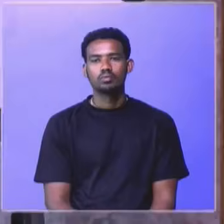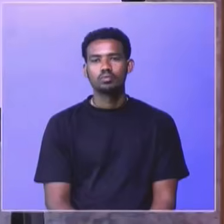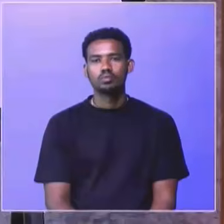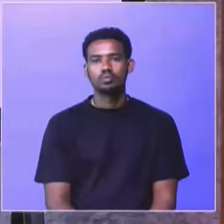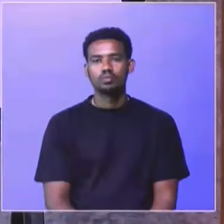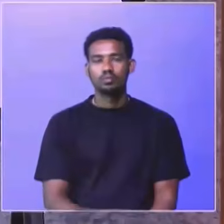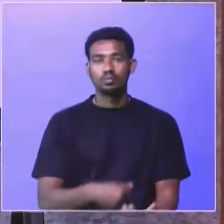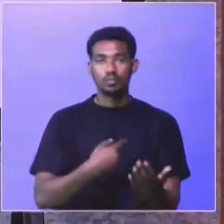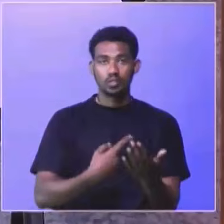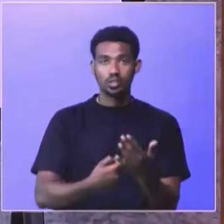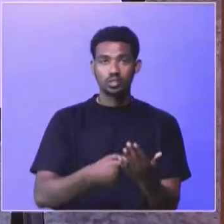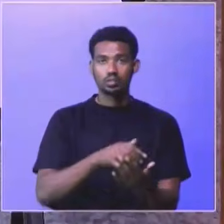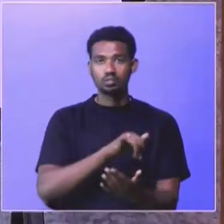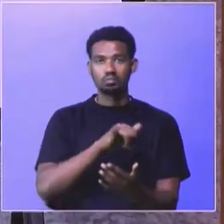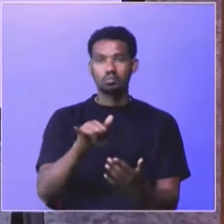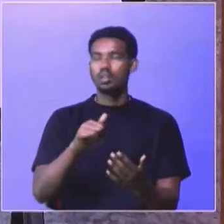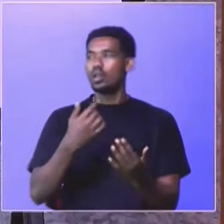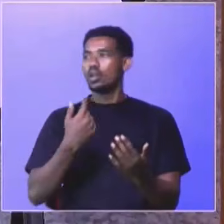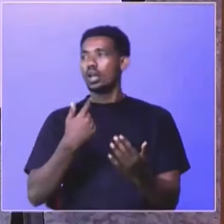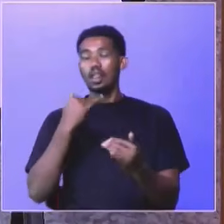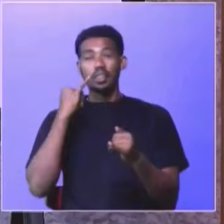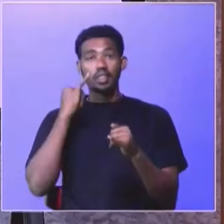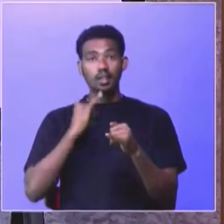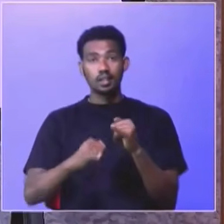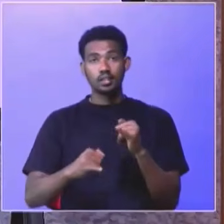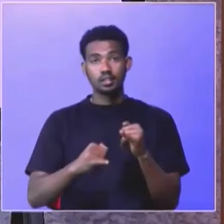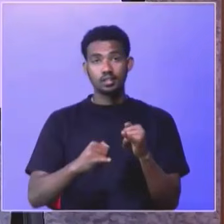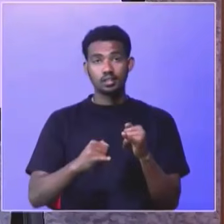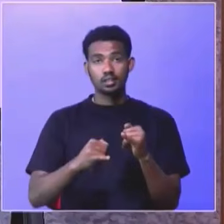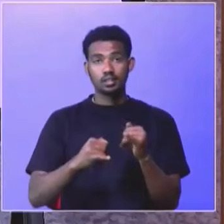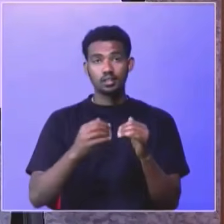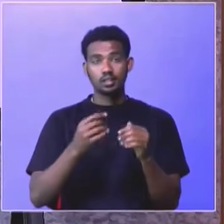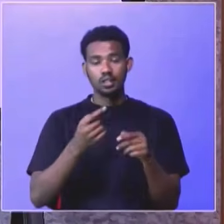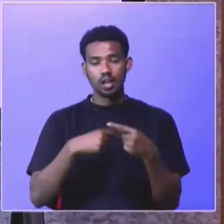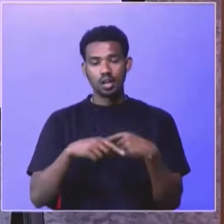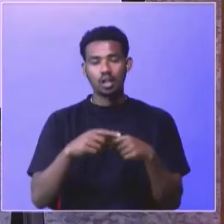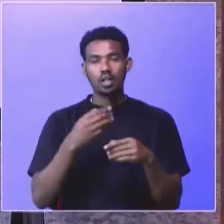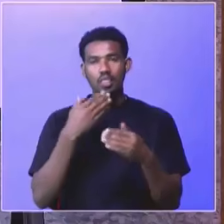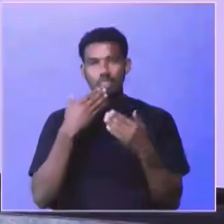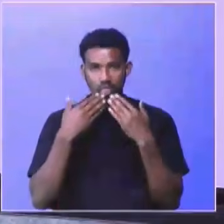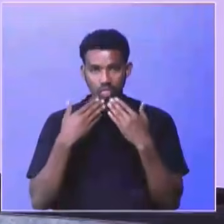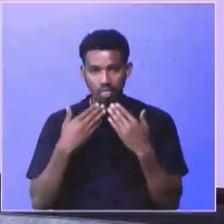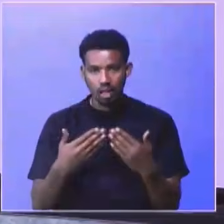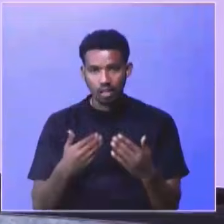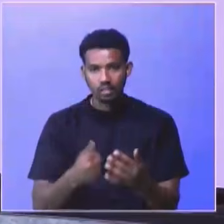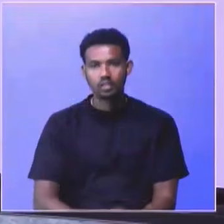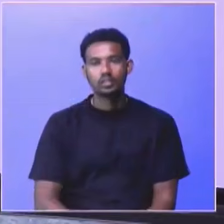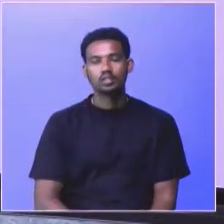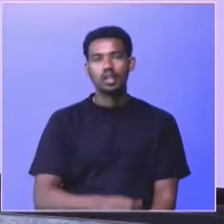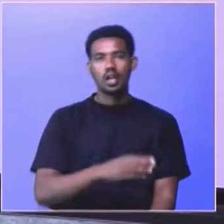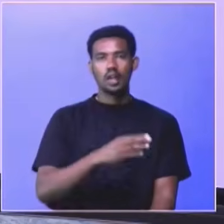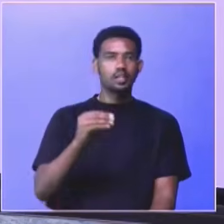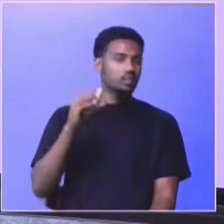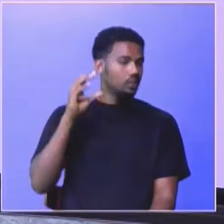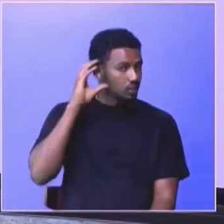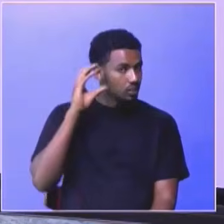Here is also, and also at the end, can thanks the